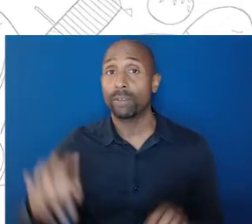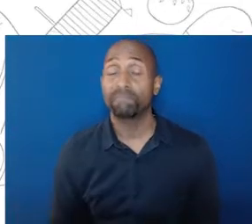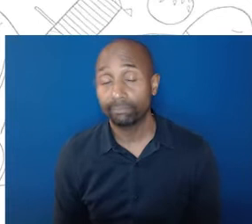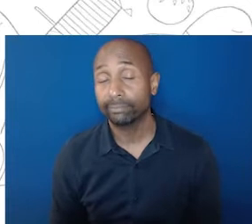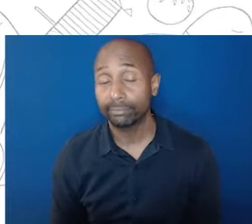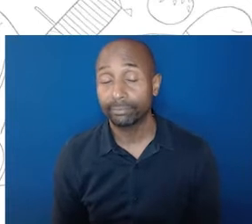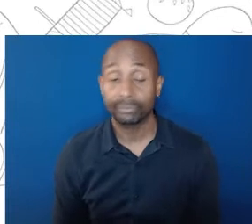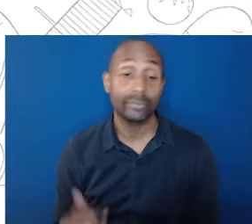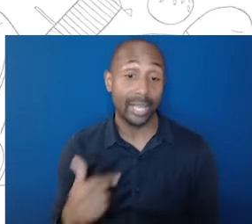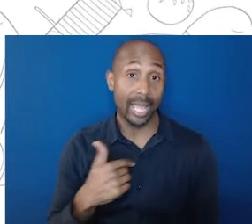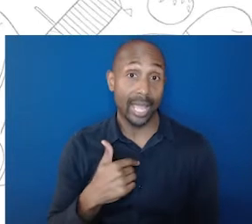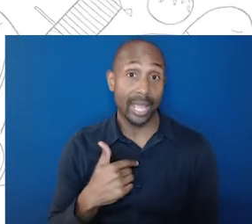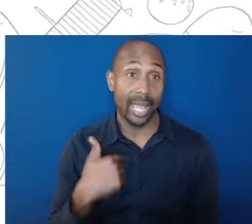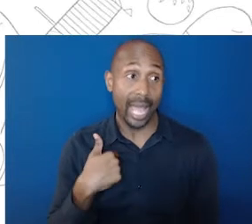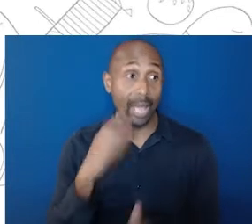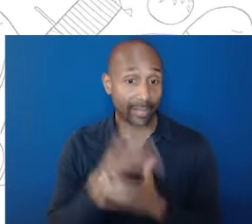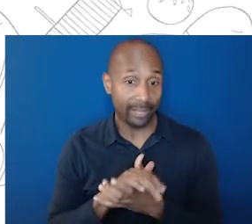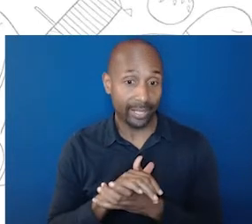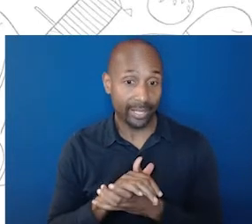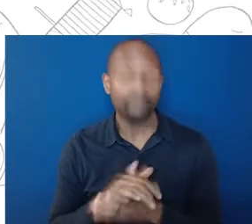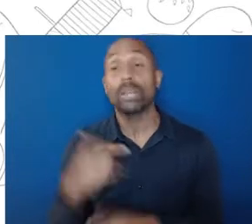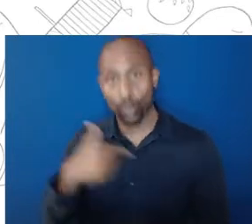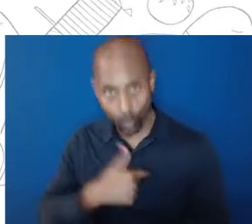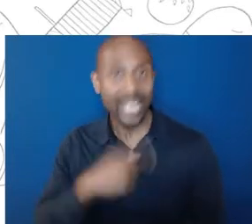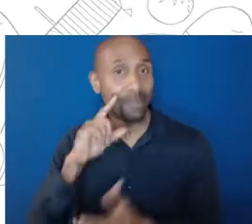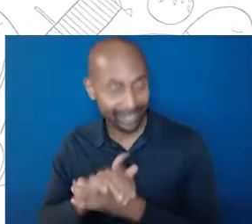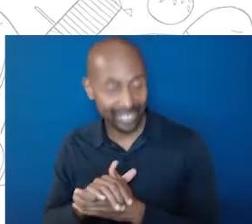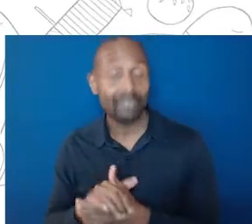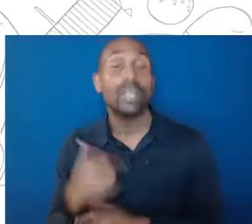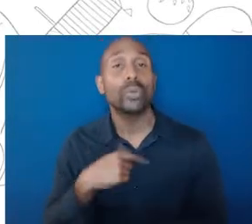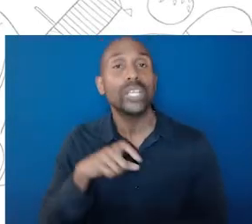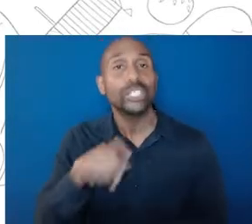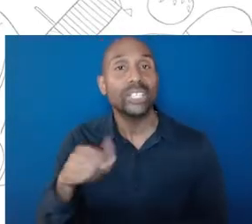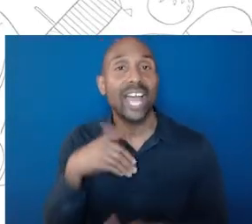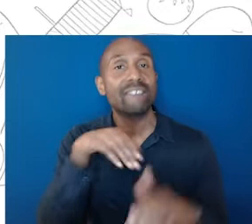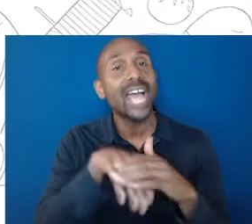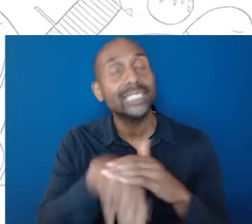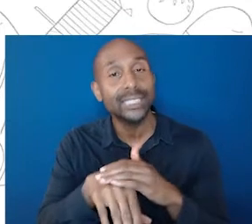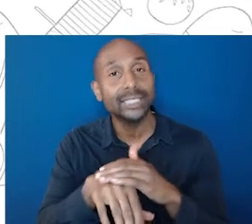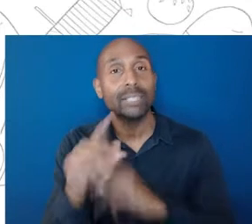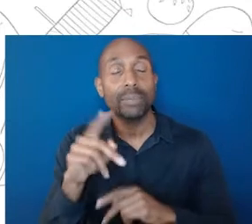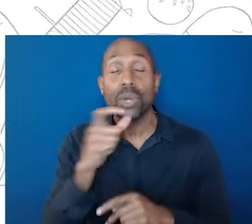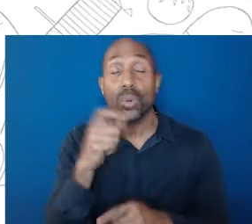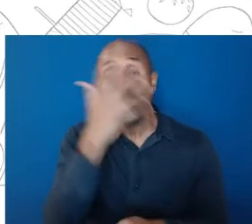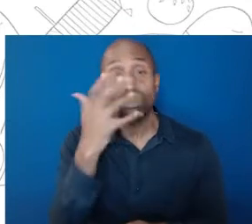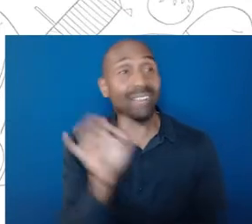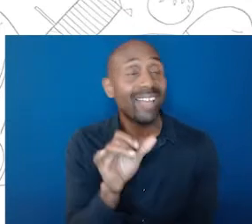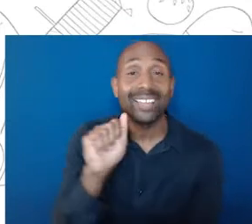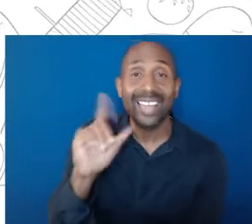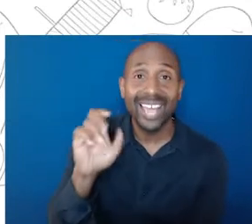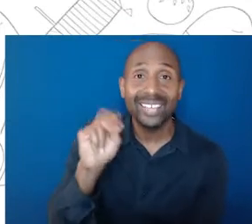I believe, and you know, we believe that we should have access, that people who look like